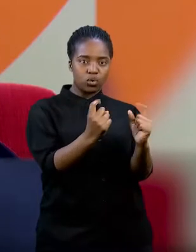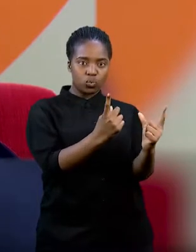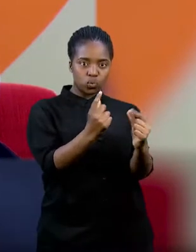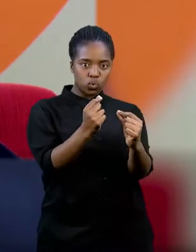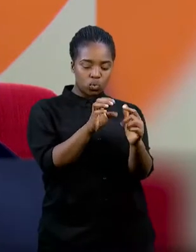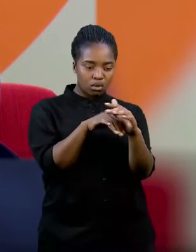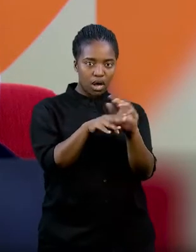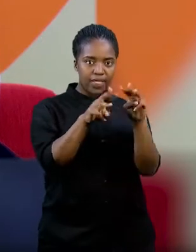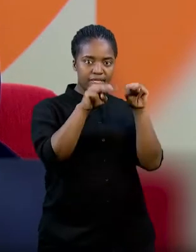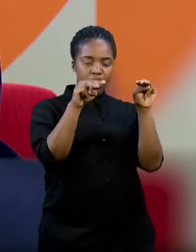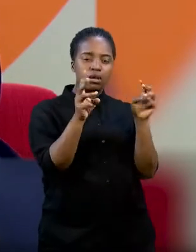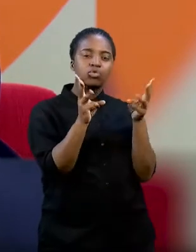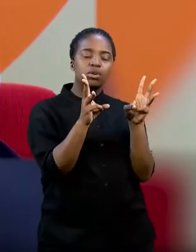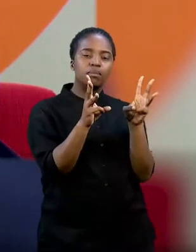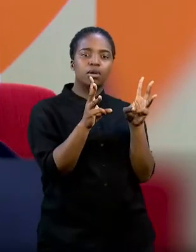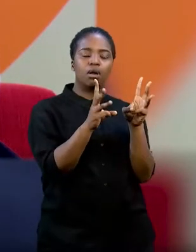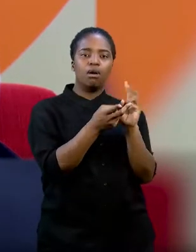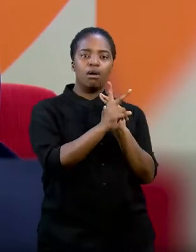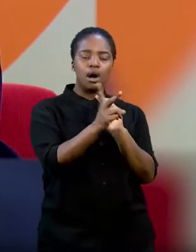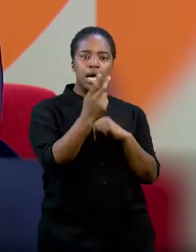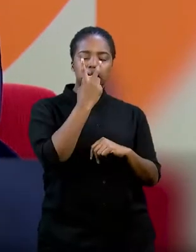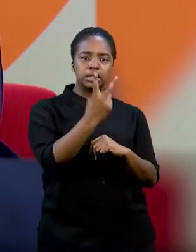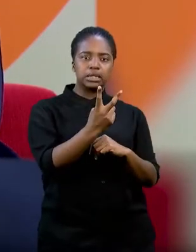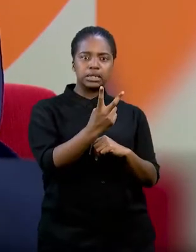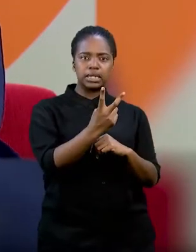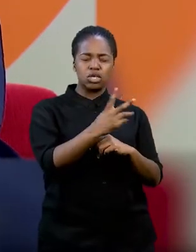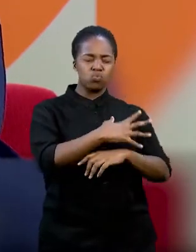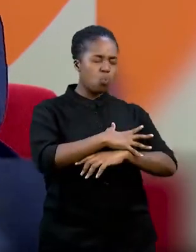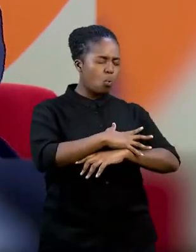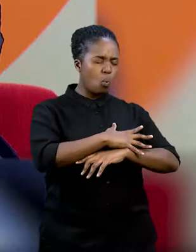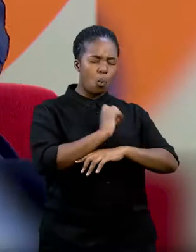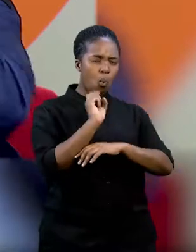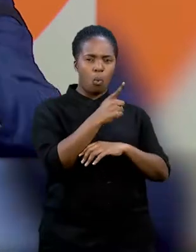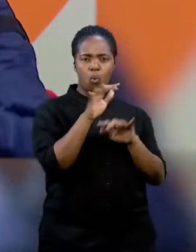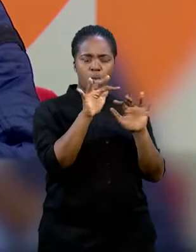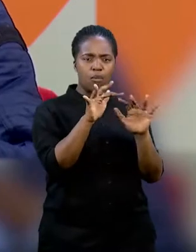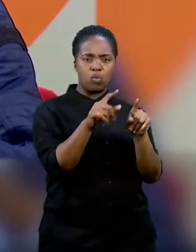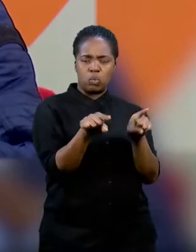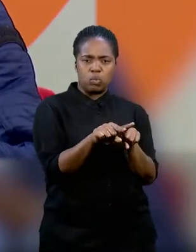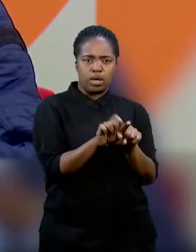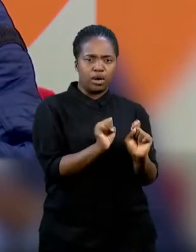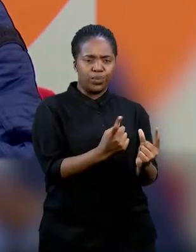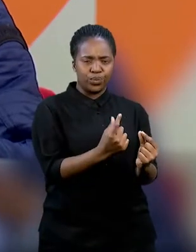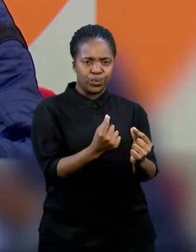wethu funeke as a theater atloshebela the shows abone everybody